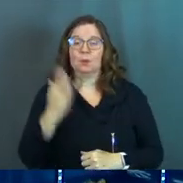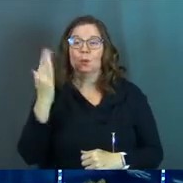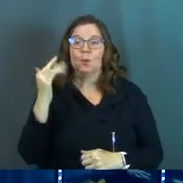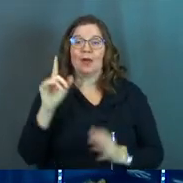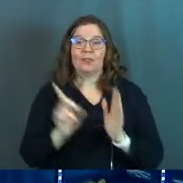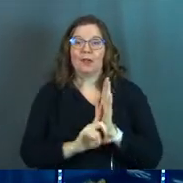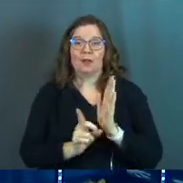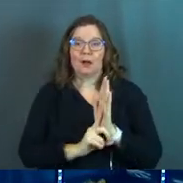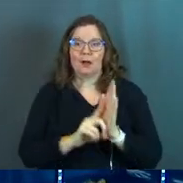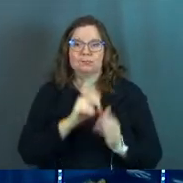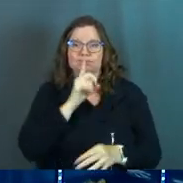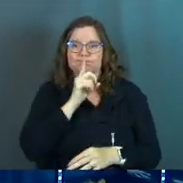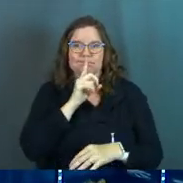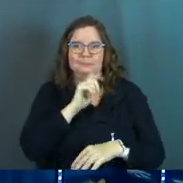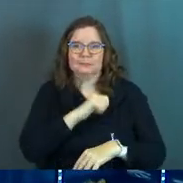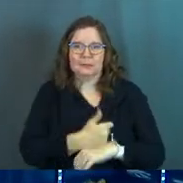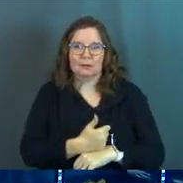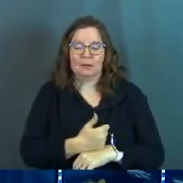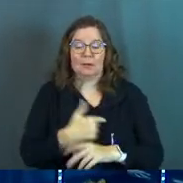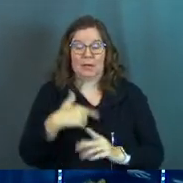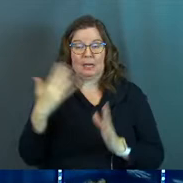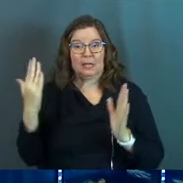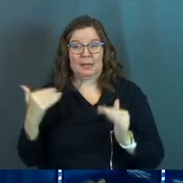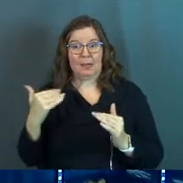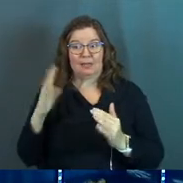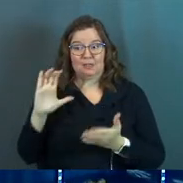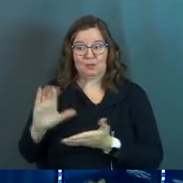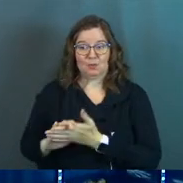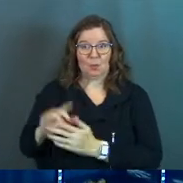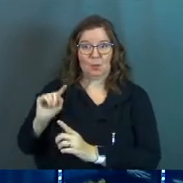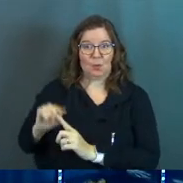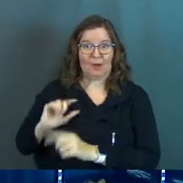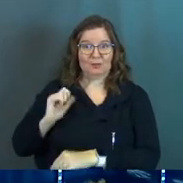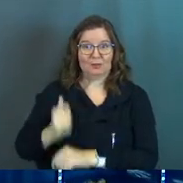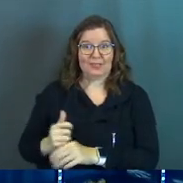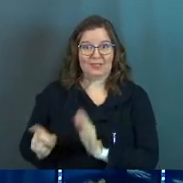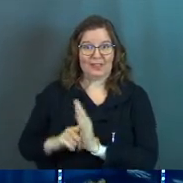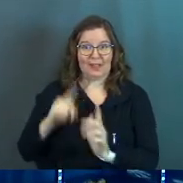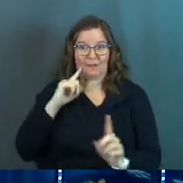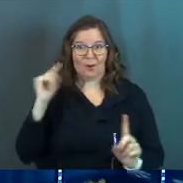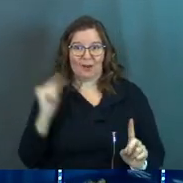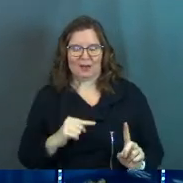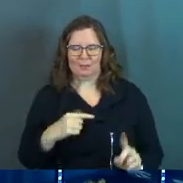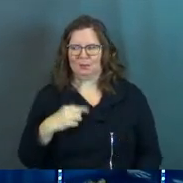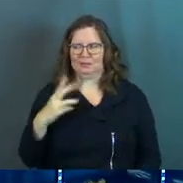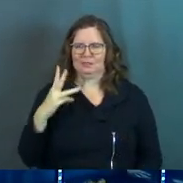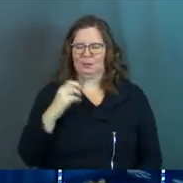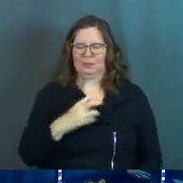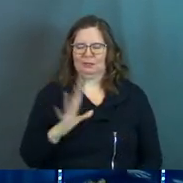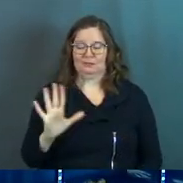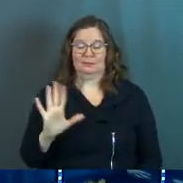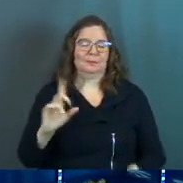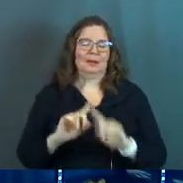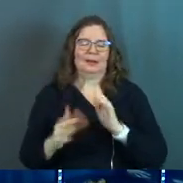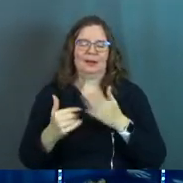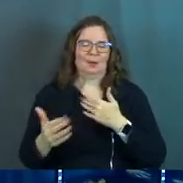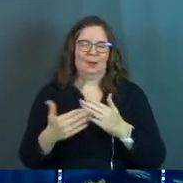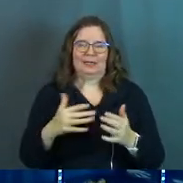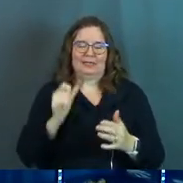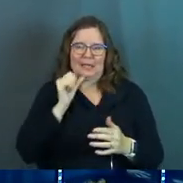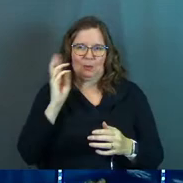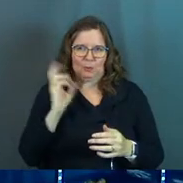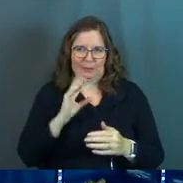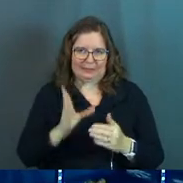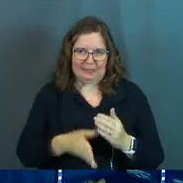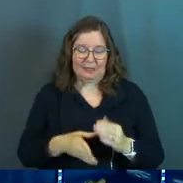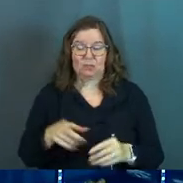because the alarm had not been set. And he expected his wife to set his alarm for him, which is weird. But anyway, it's not where the